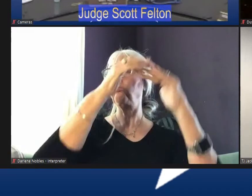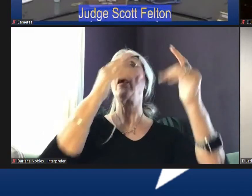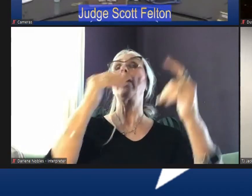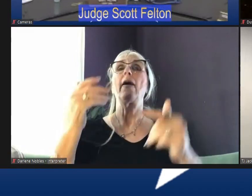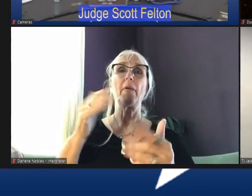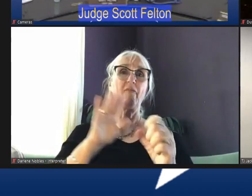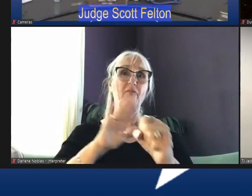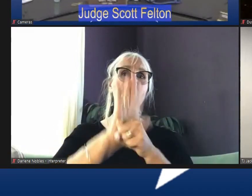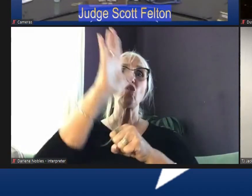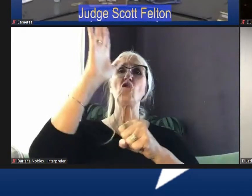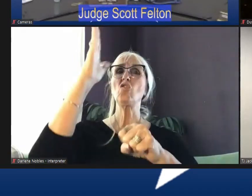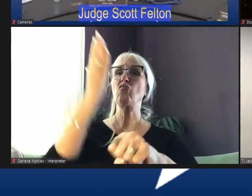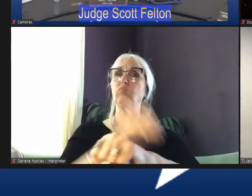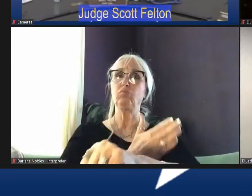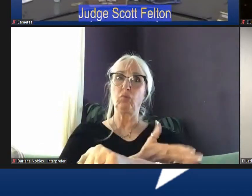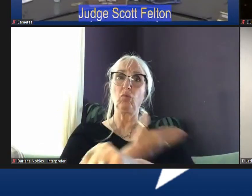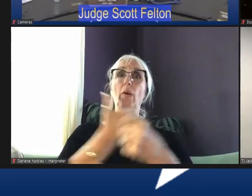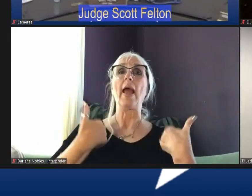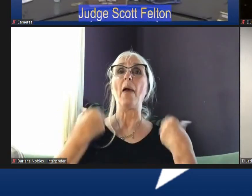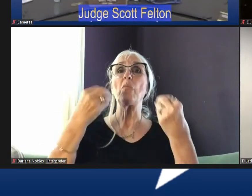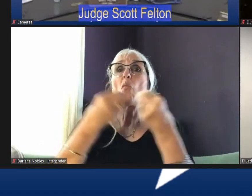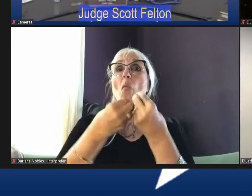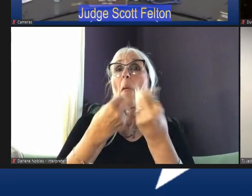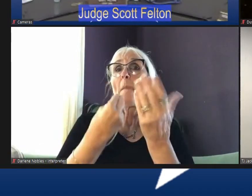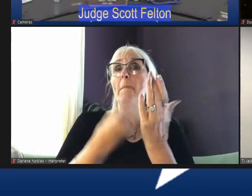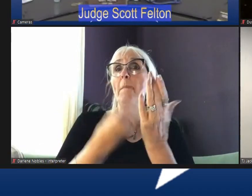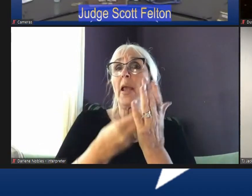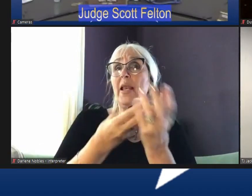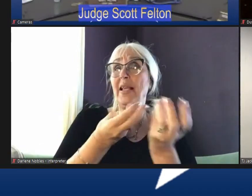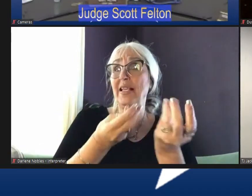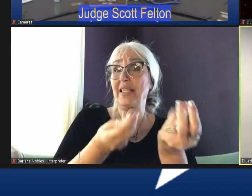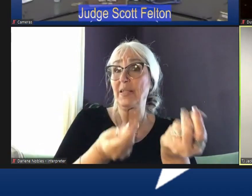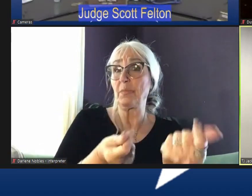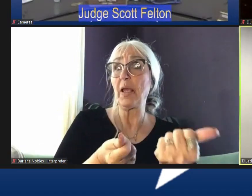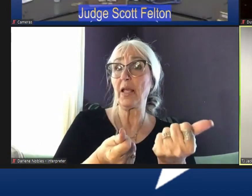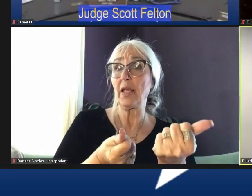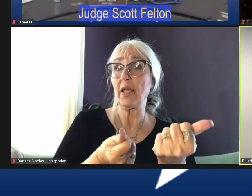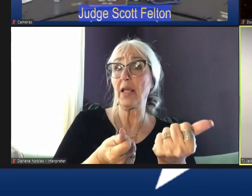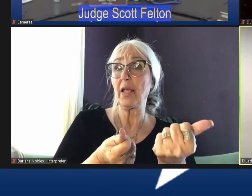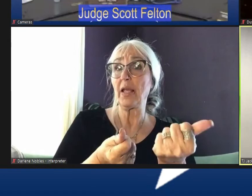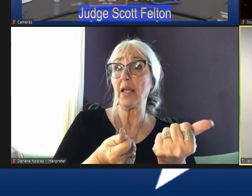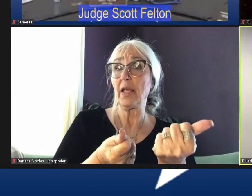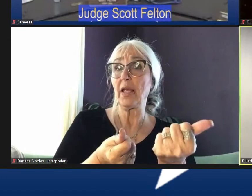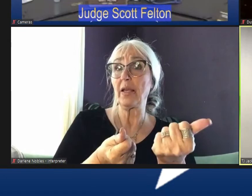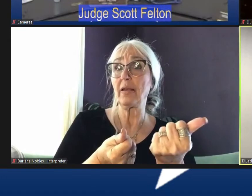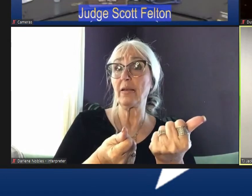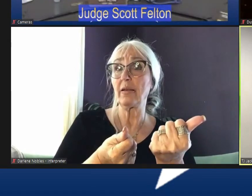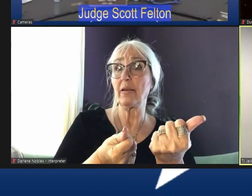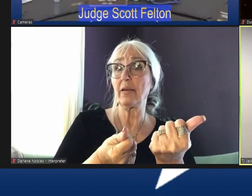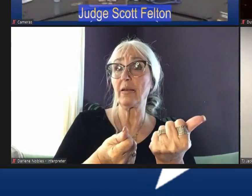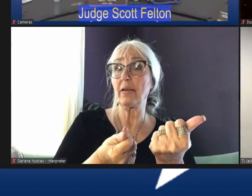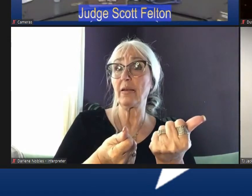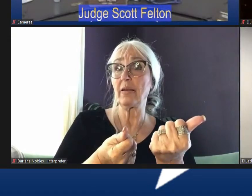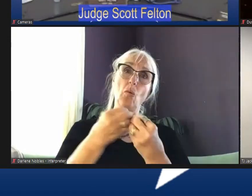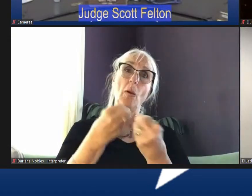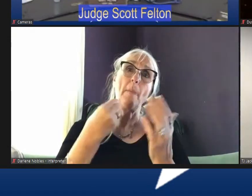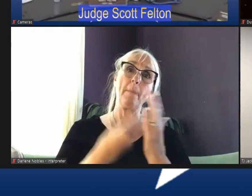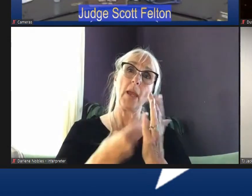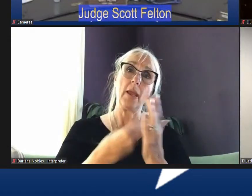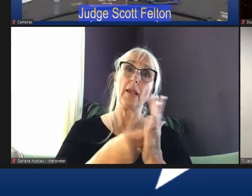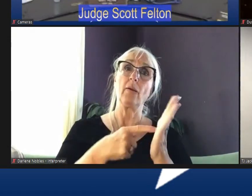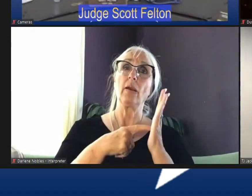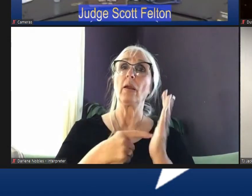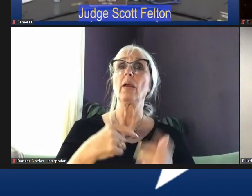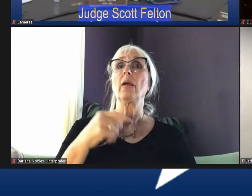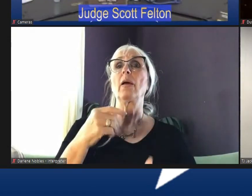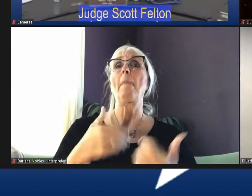more money to spend on it, sounds like, to get it to that point. Yes, sir. Okay. All right, we have a motion and a second